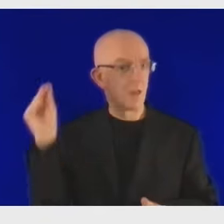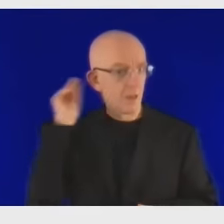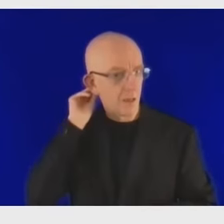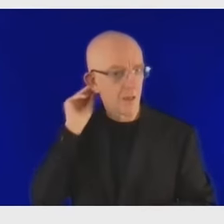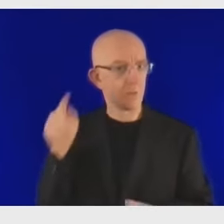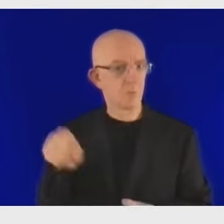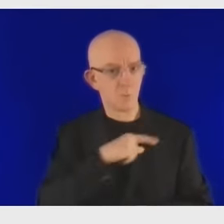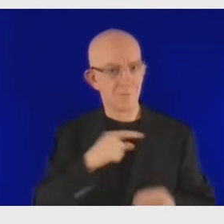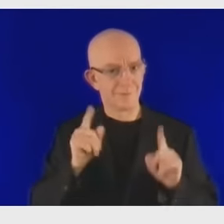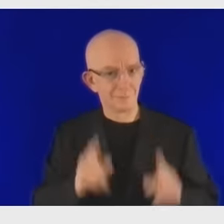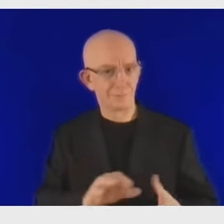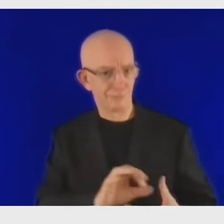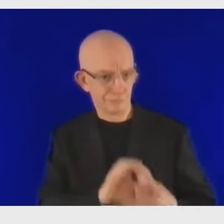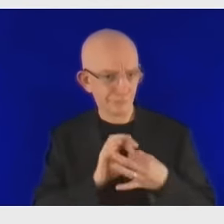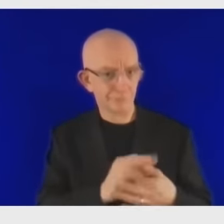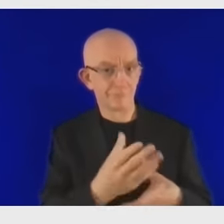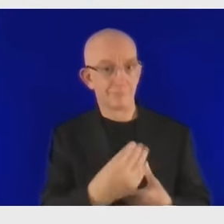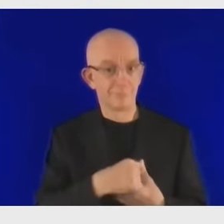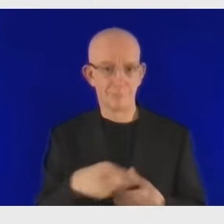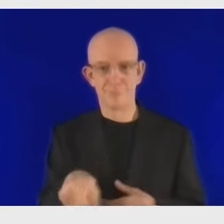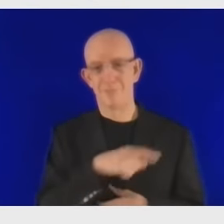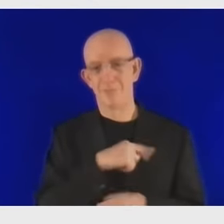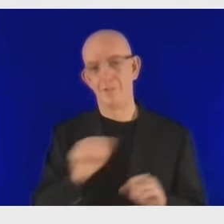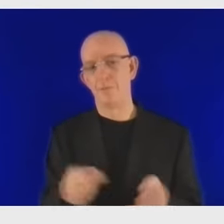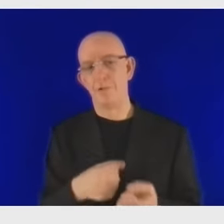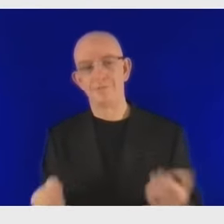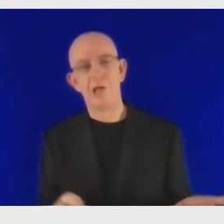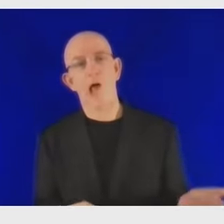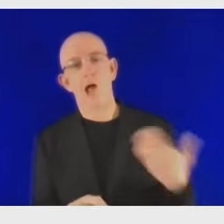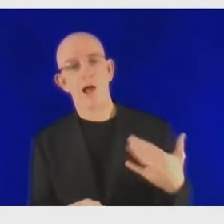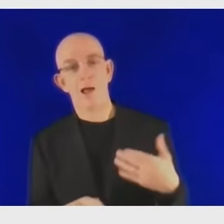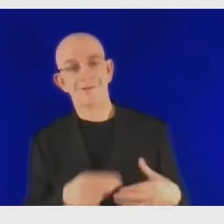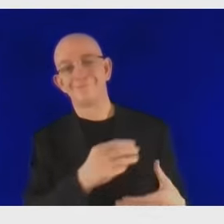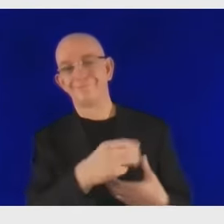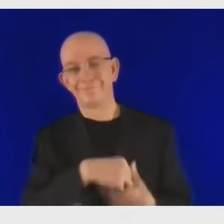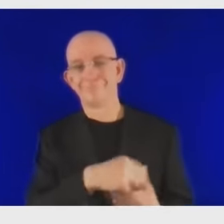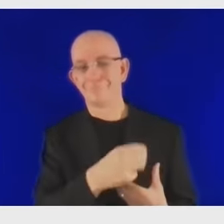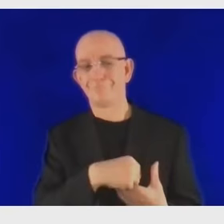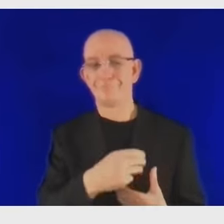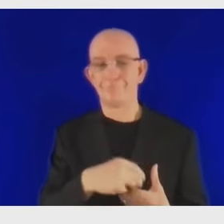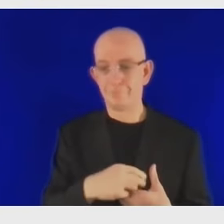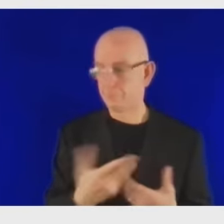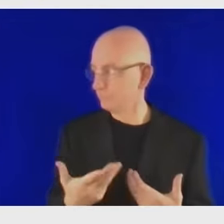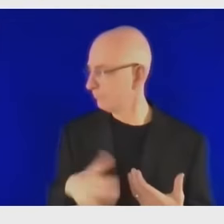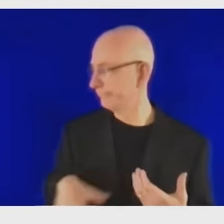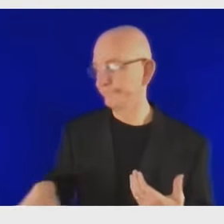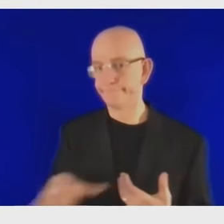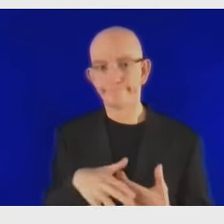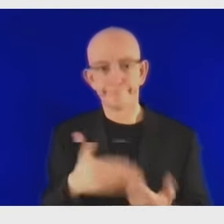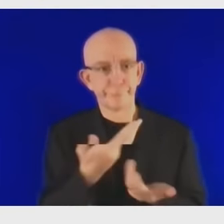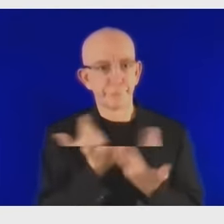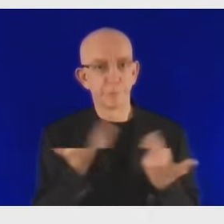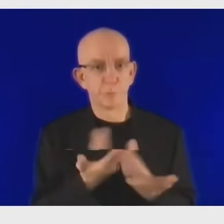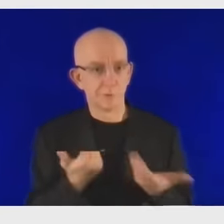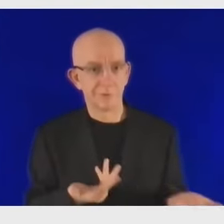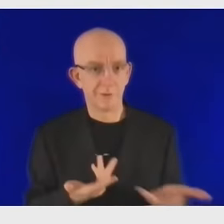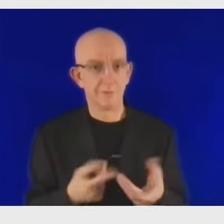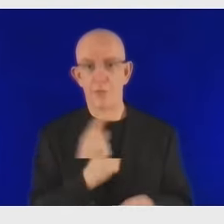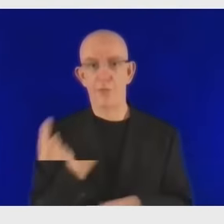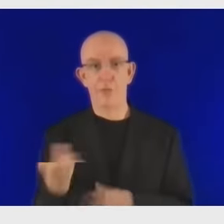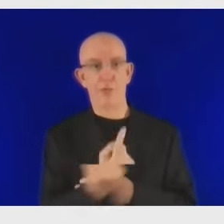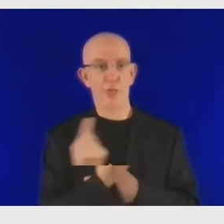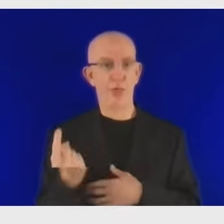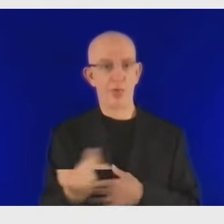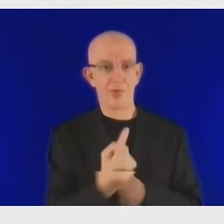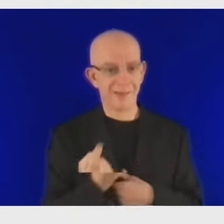no enabling spaces for them and if they're still continuing to face the gross human rights violation. So yes, COVID-19 recovery